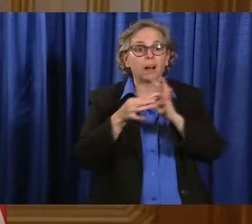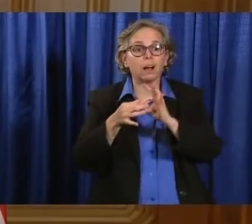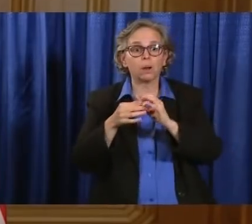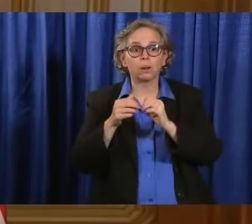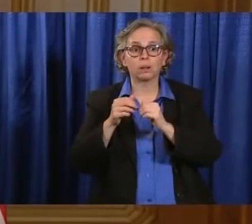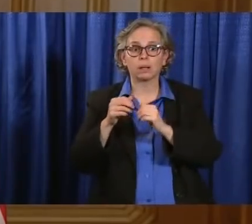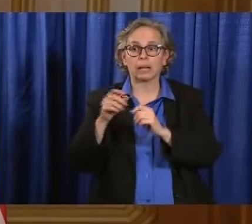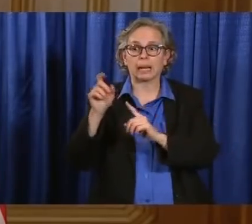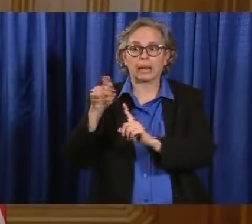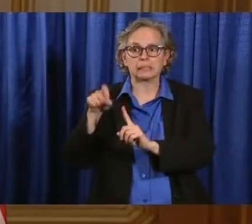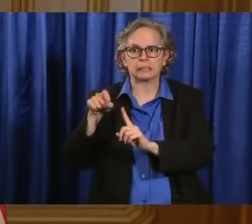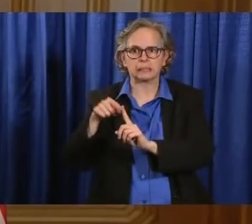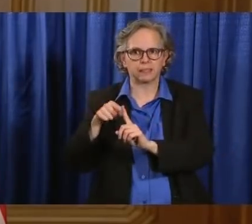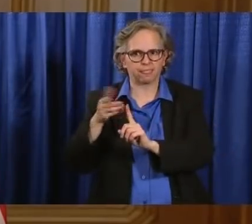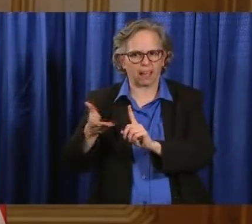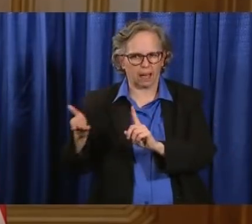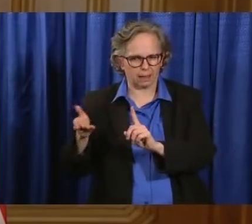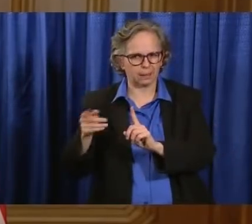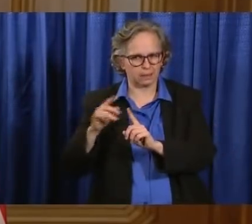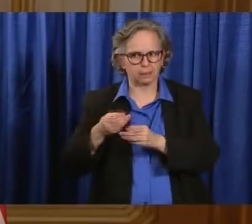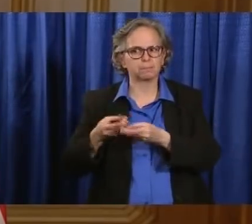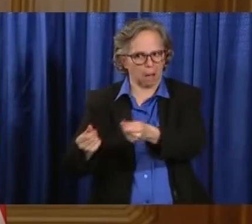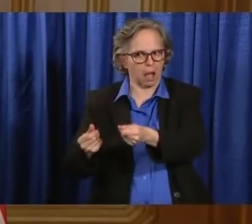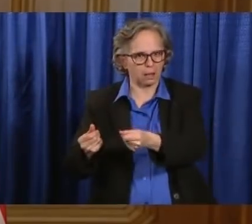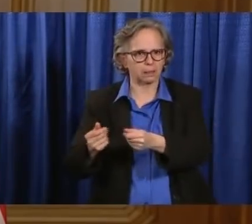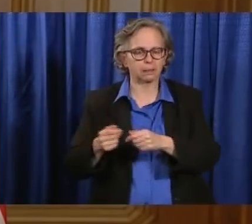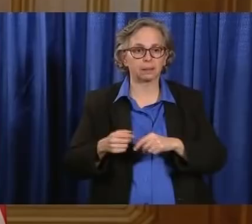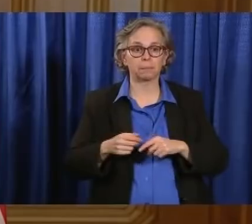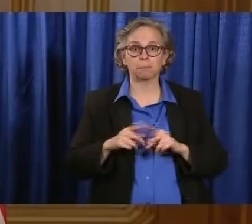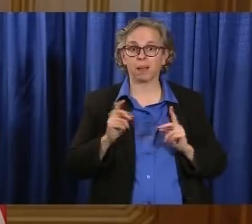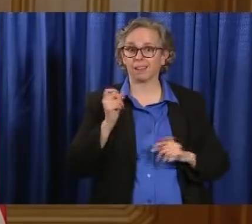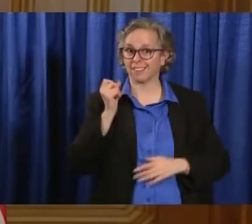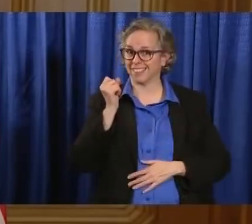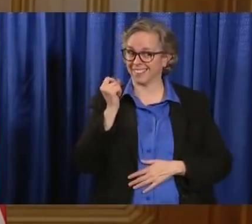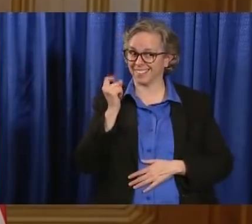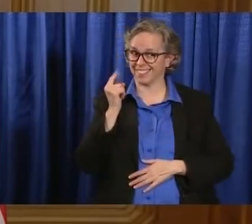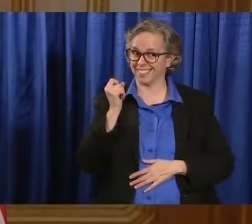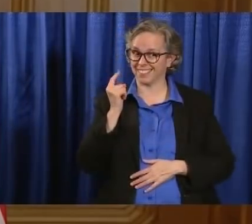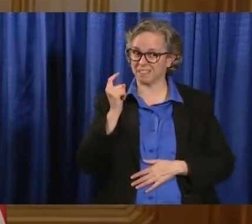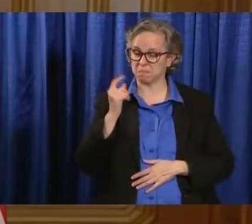up. But I do believe that